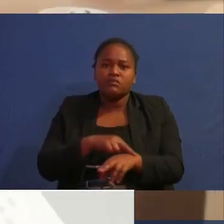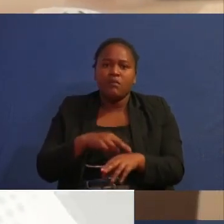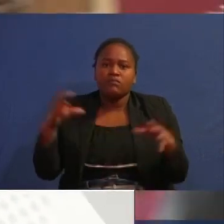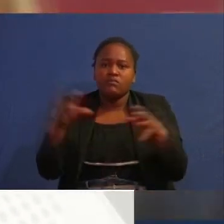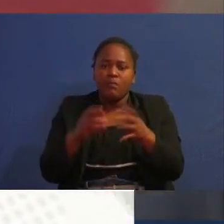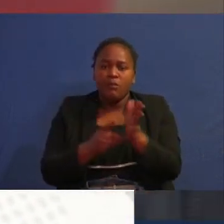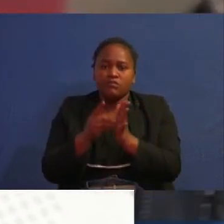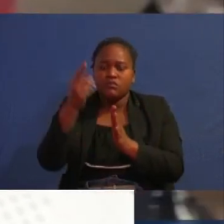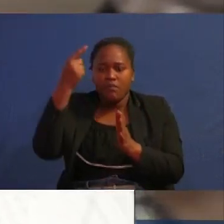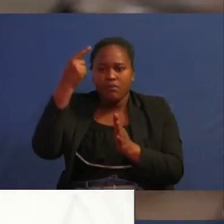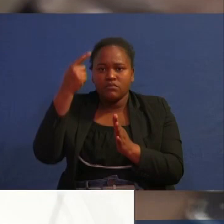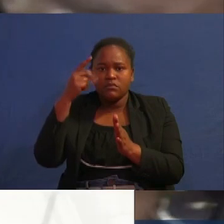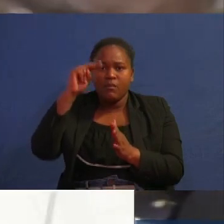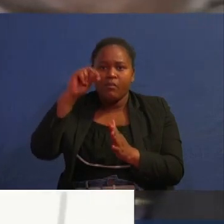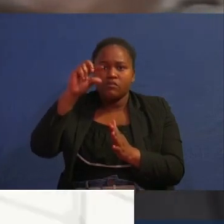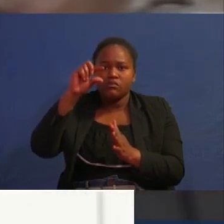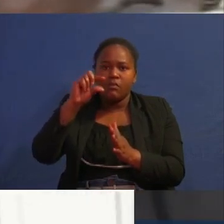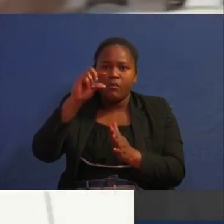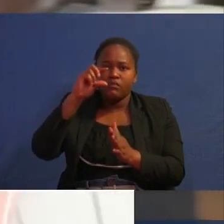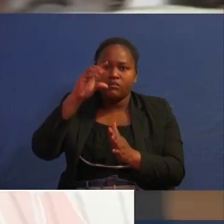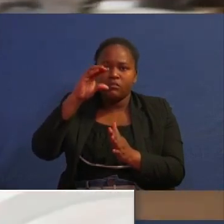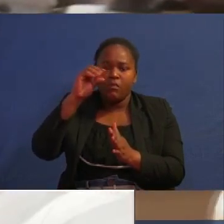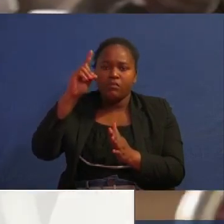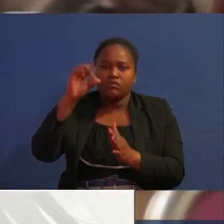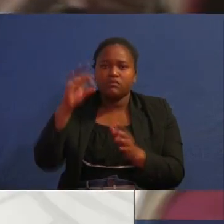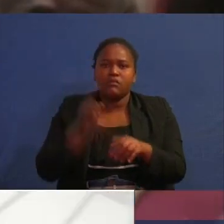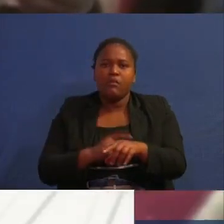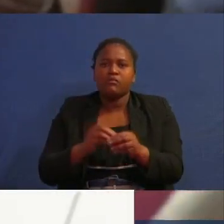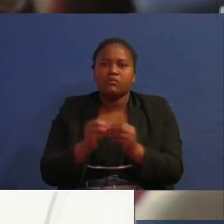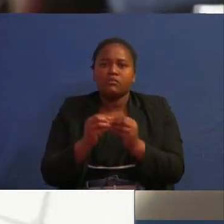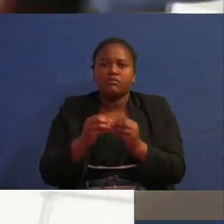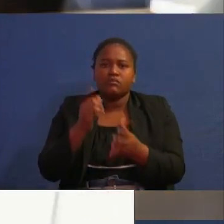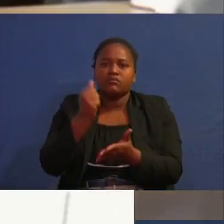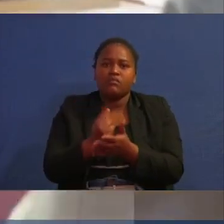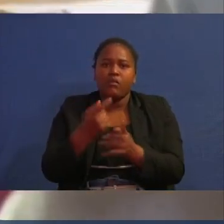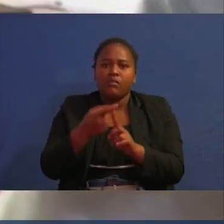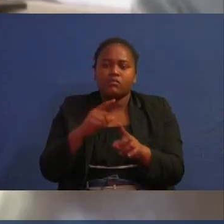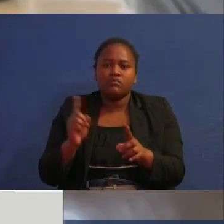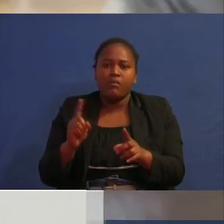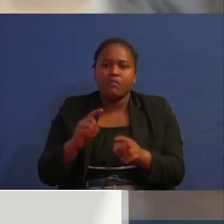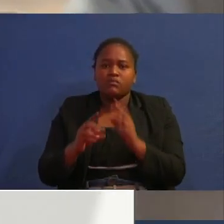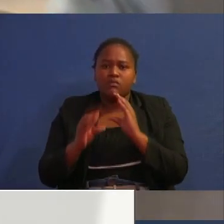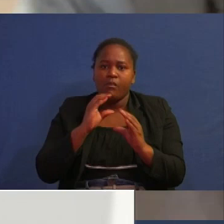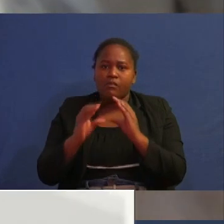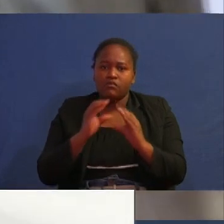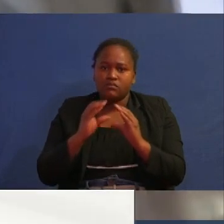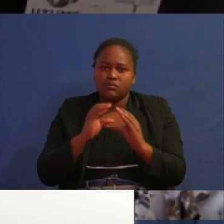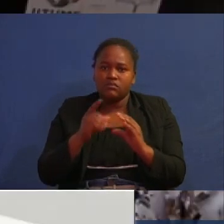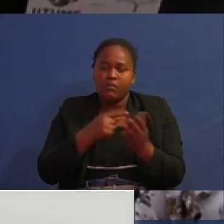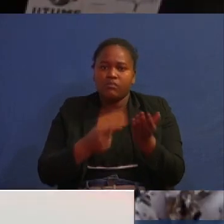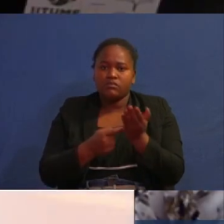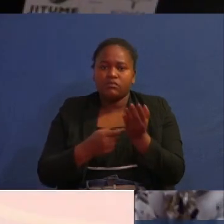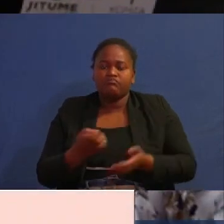Constituency Development Fund, NGCDF, while meeting with officials from the Ministry of Information, Communication and